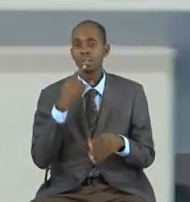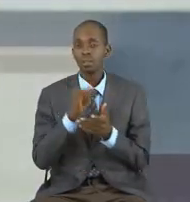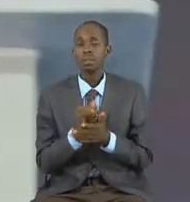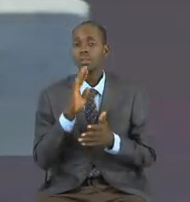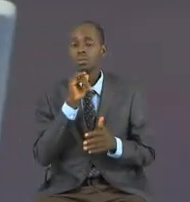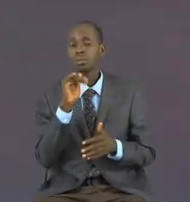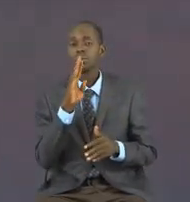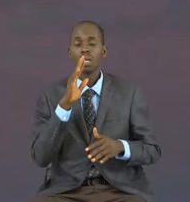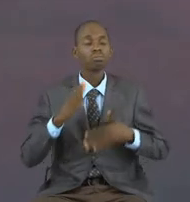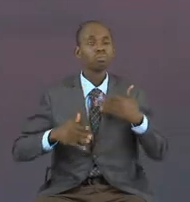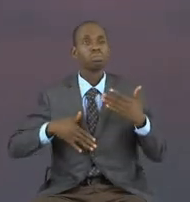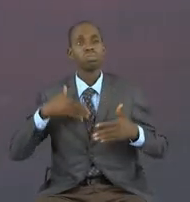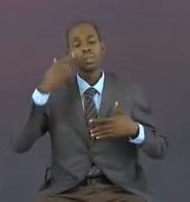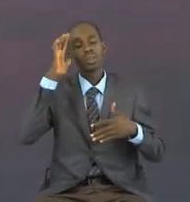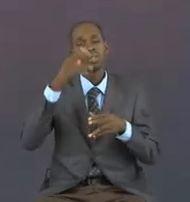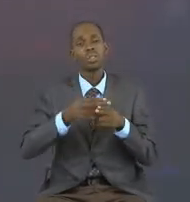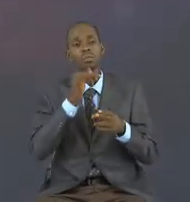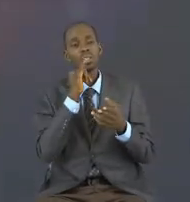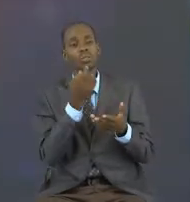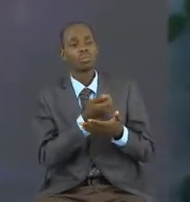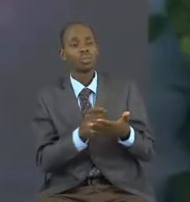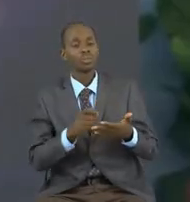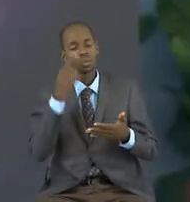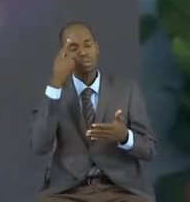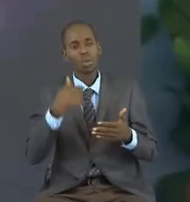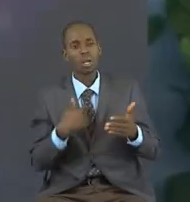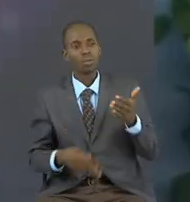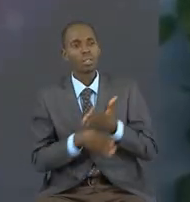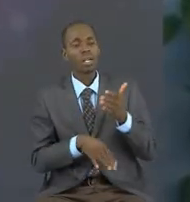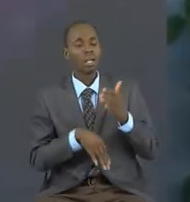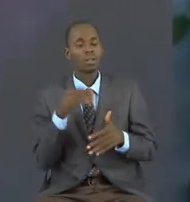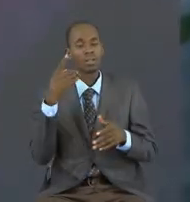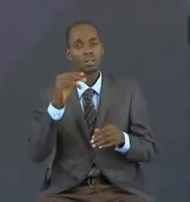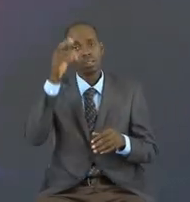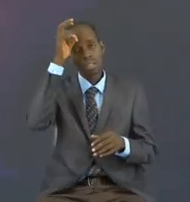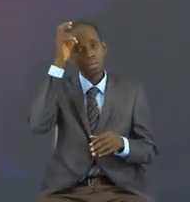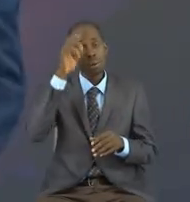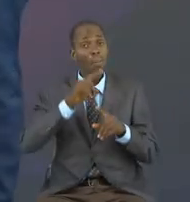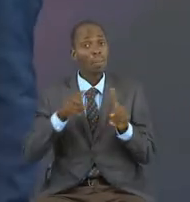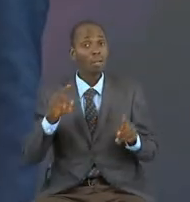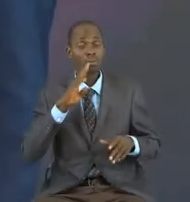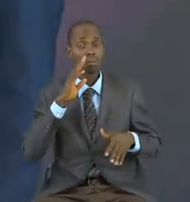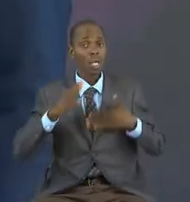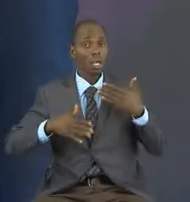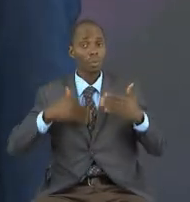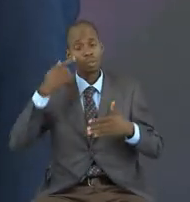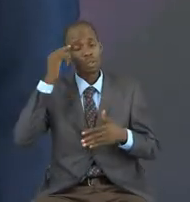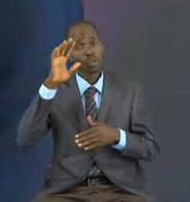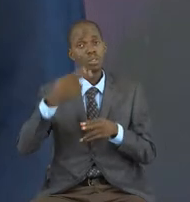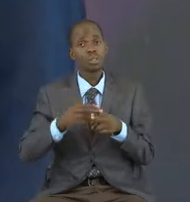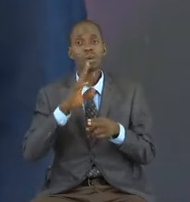are written, because you have cast out devils, but rejoice because your names are written in